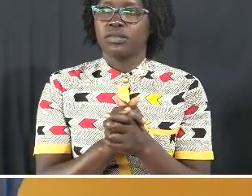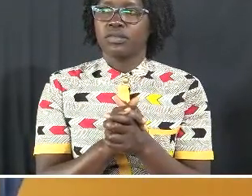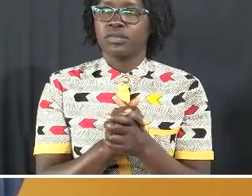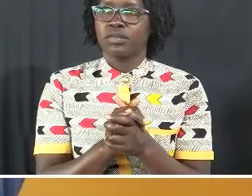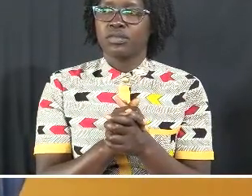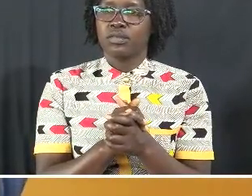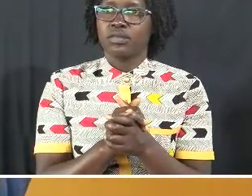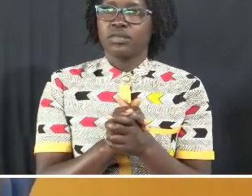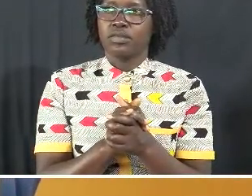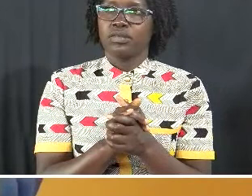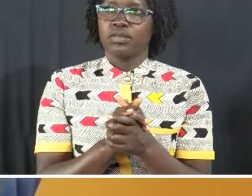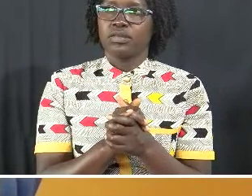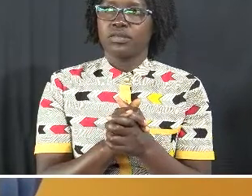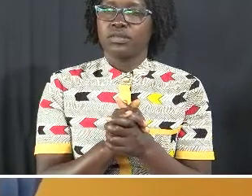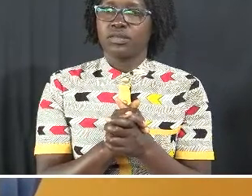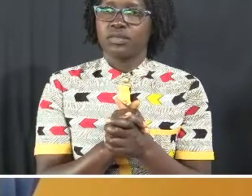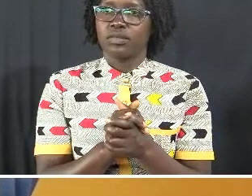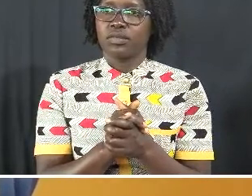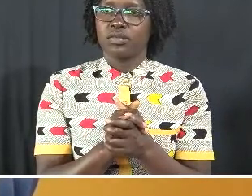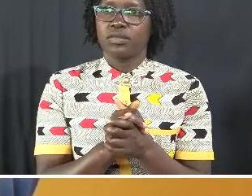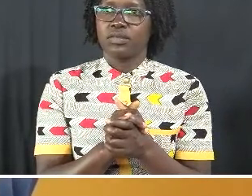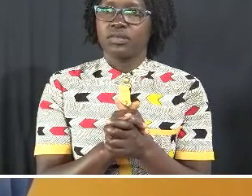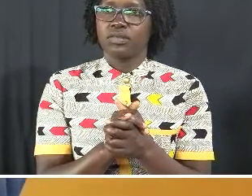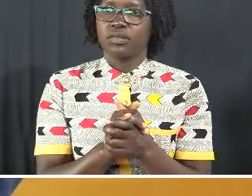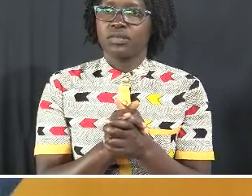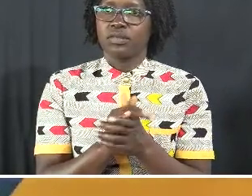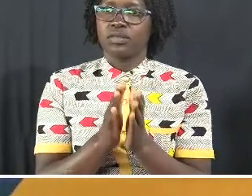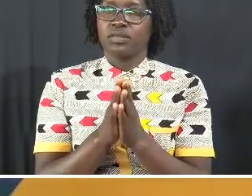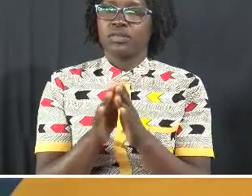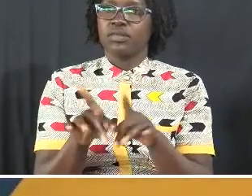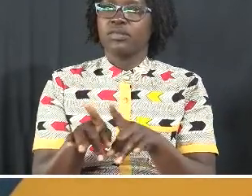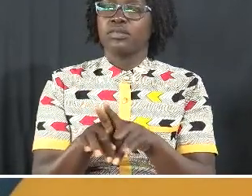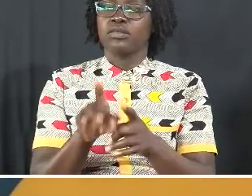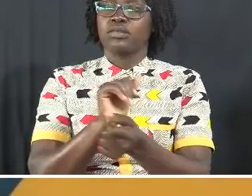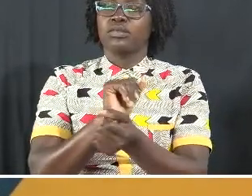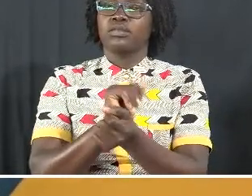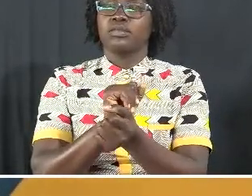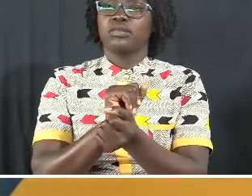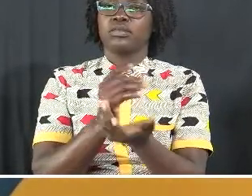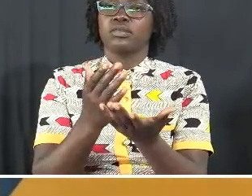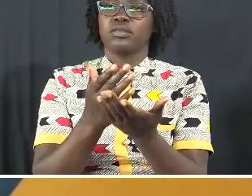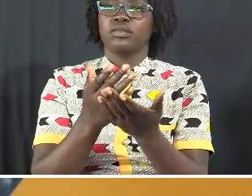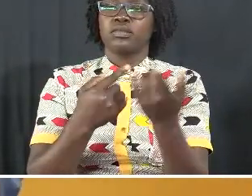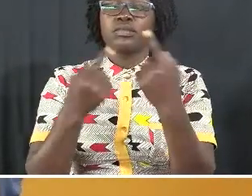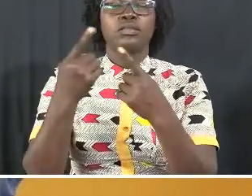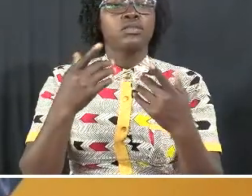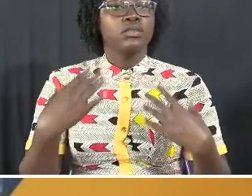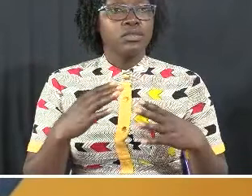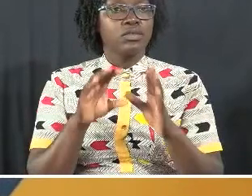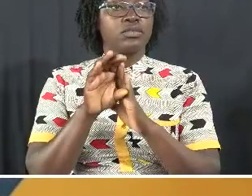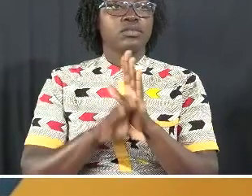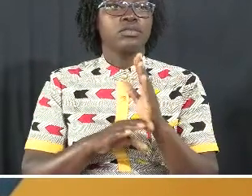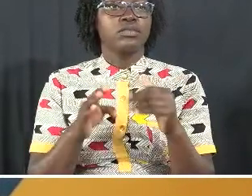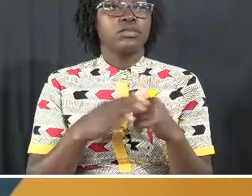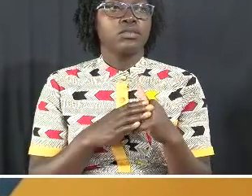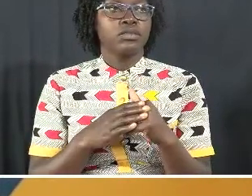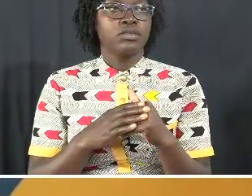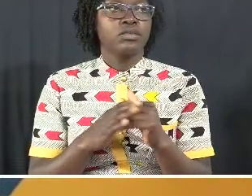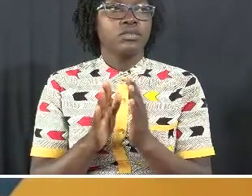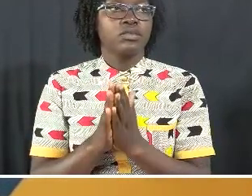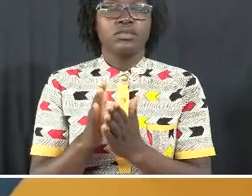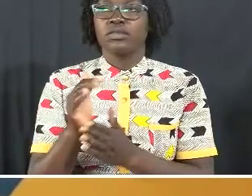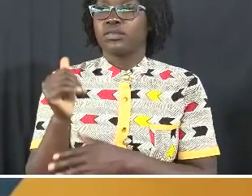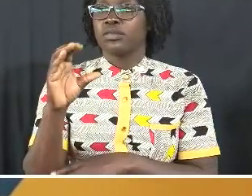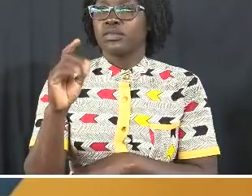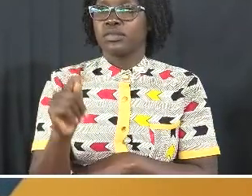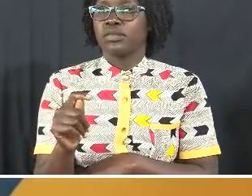times shipwrecked, and underwent the same trouble he was giving people? If you go to chapter 9 of the book of Acts, you